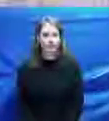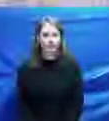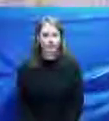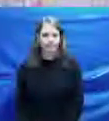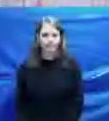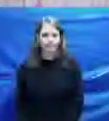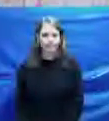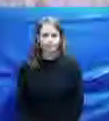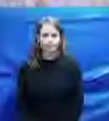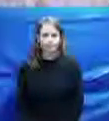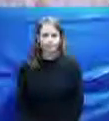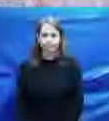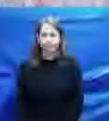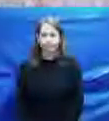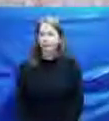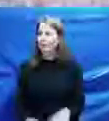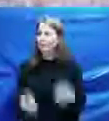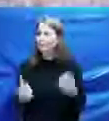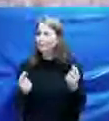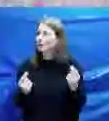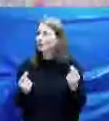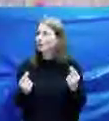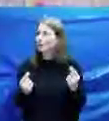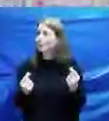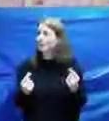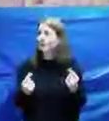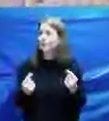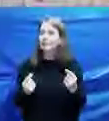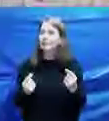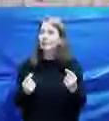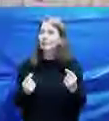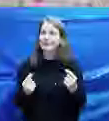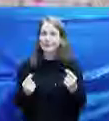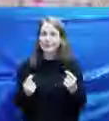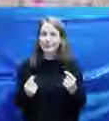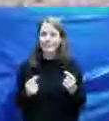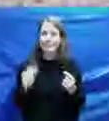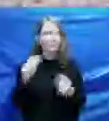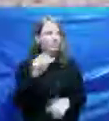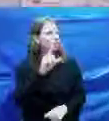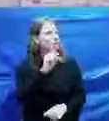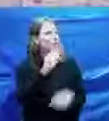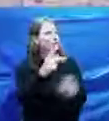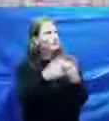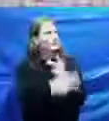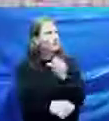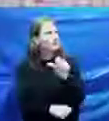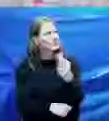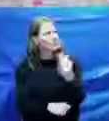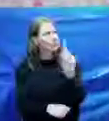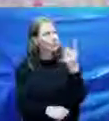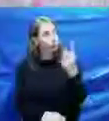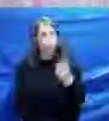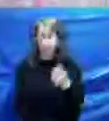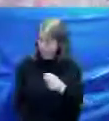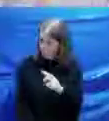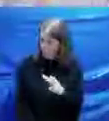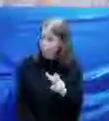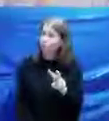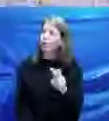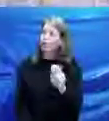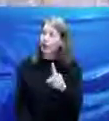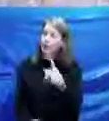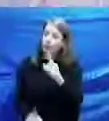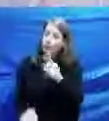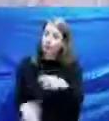doing for this problem, though? Multiply 20 times 10 first. It is? Get 200. 200. And then she would put